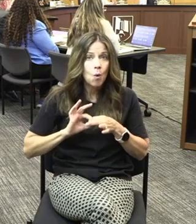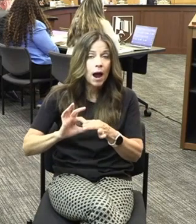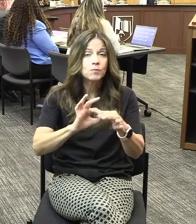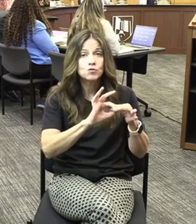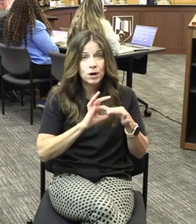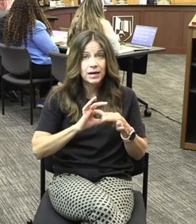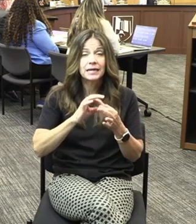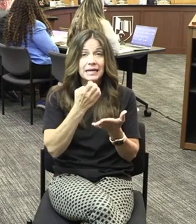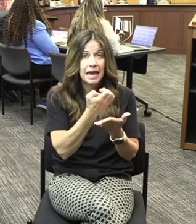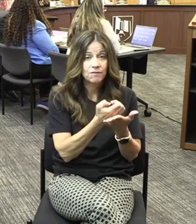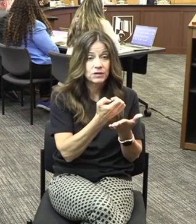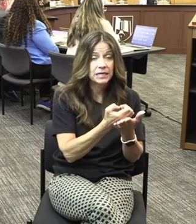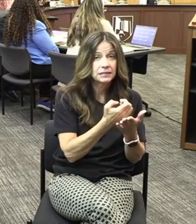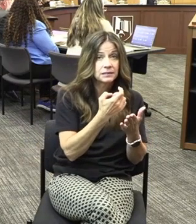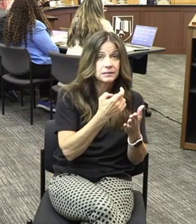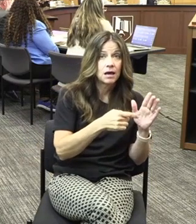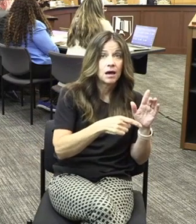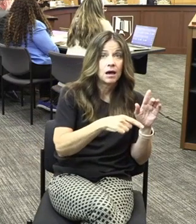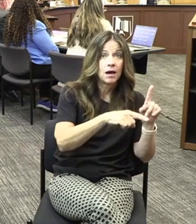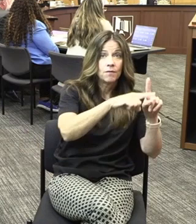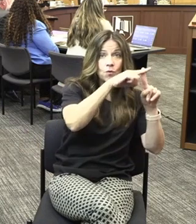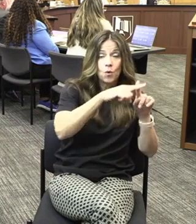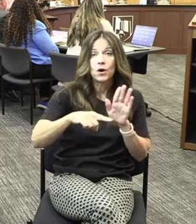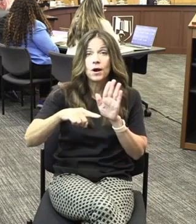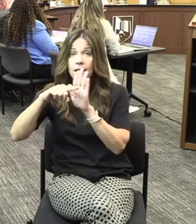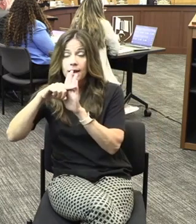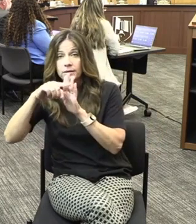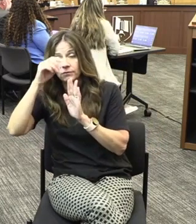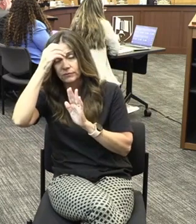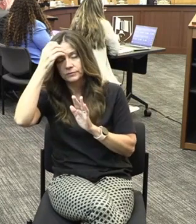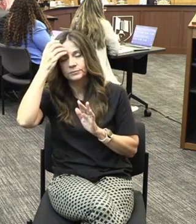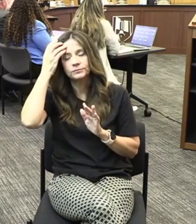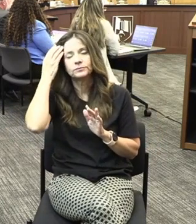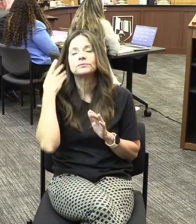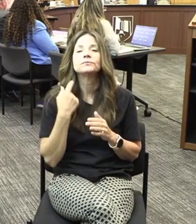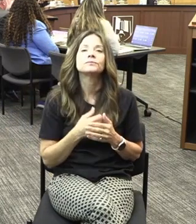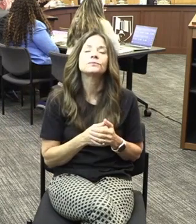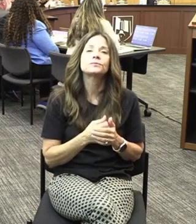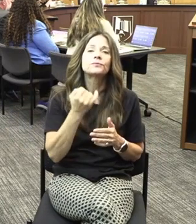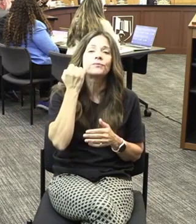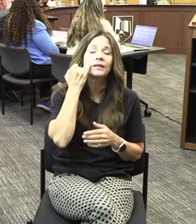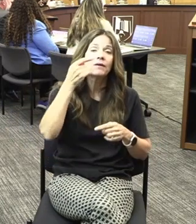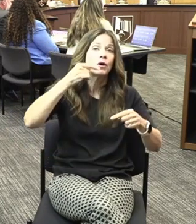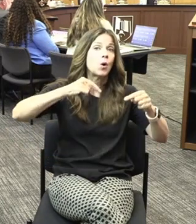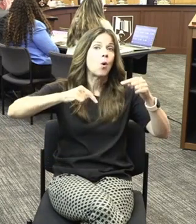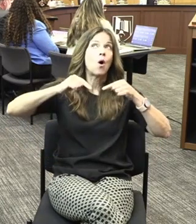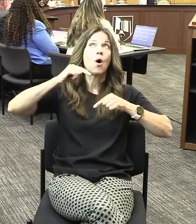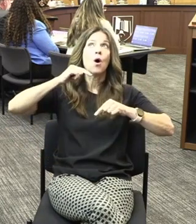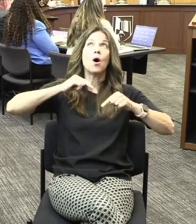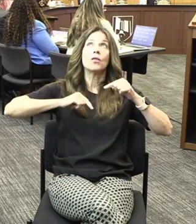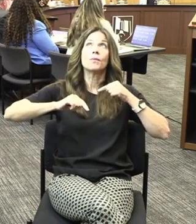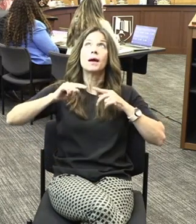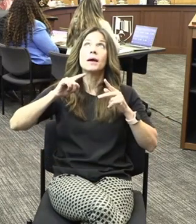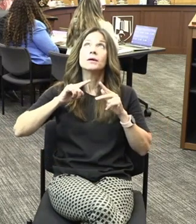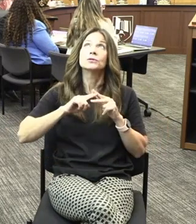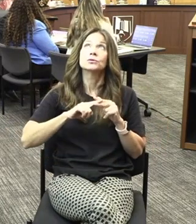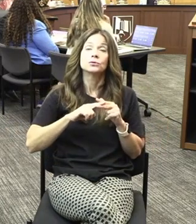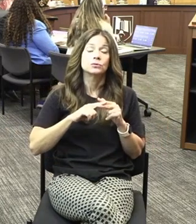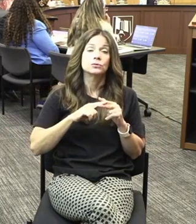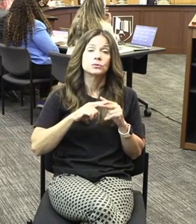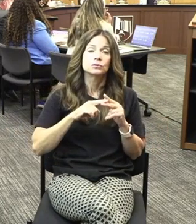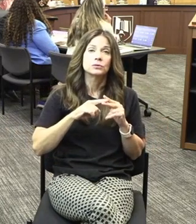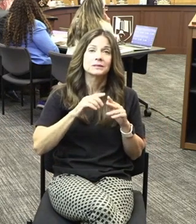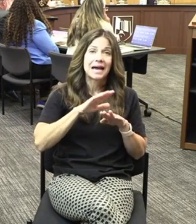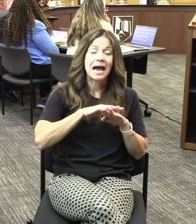or for what Dr. Numo was asking for. So if I go all the way back to the result of this, which is